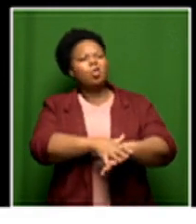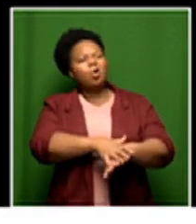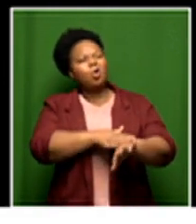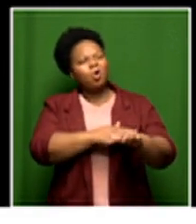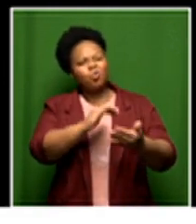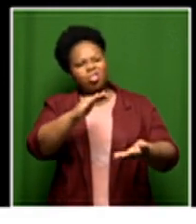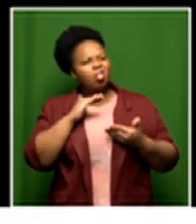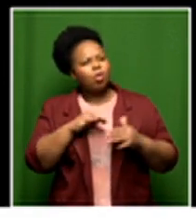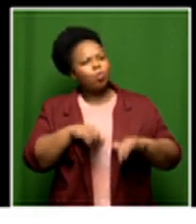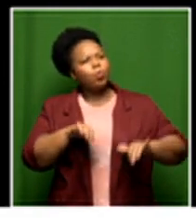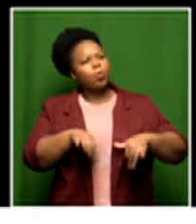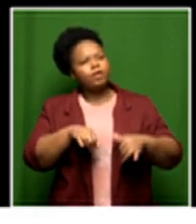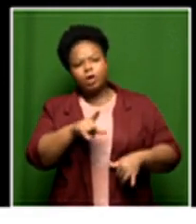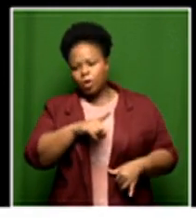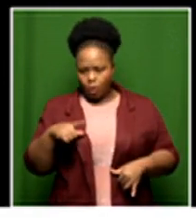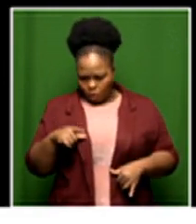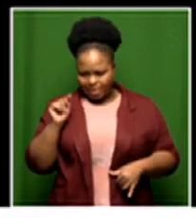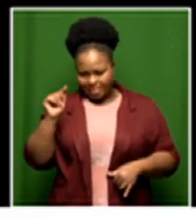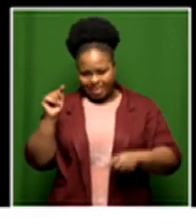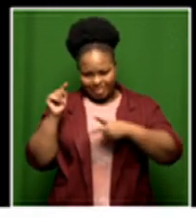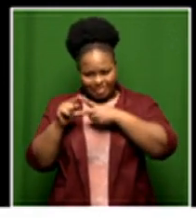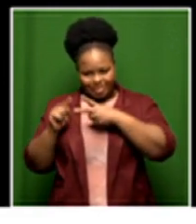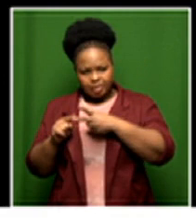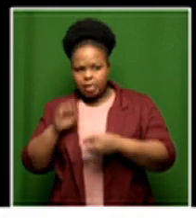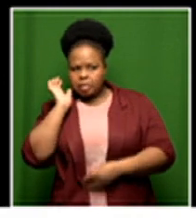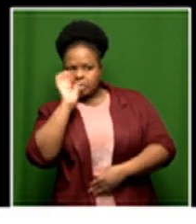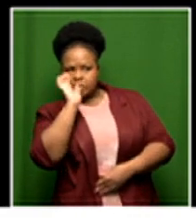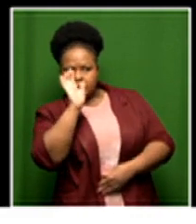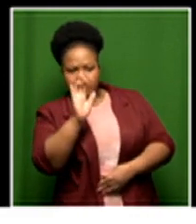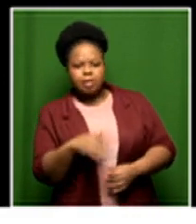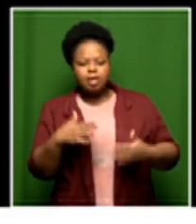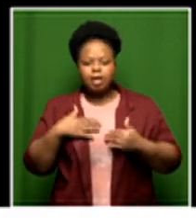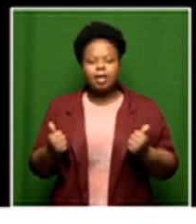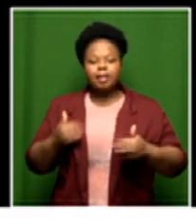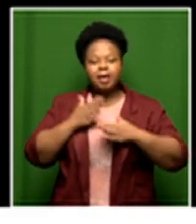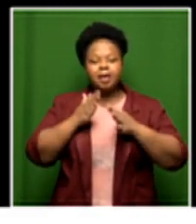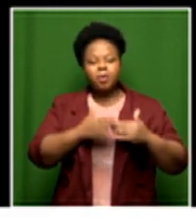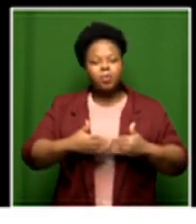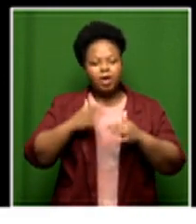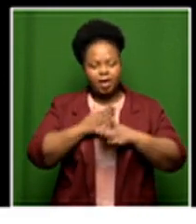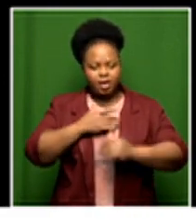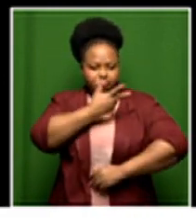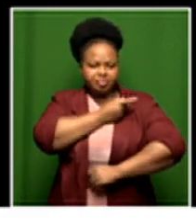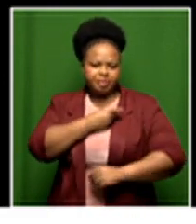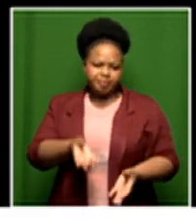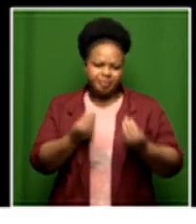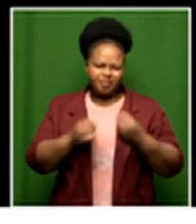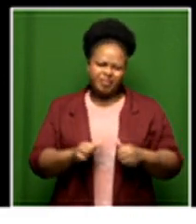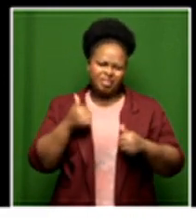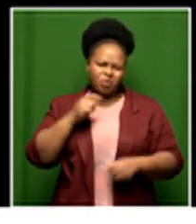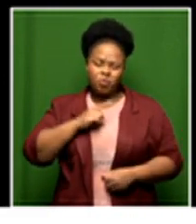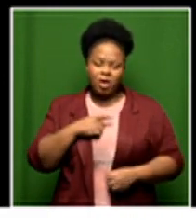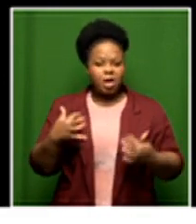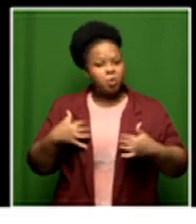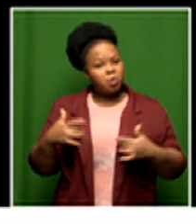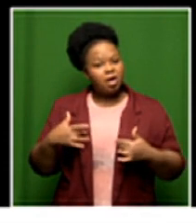the country, they then jumped in and started to get the healthcare workers vaccinated, as we are all worried about